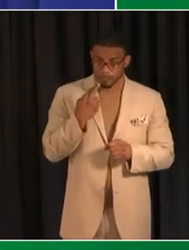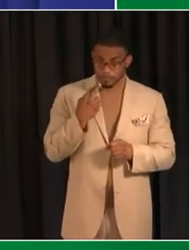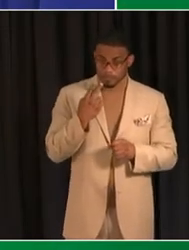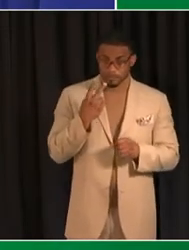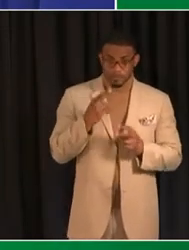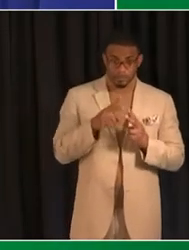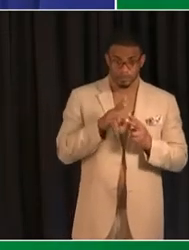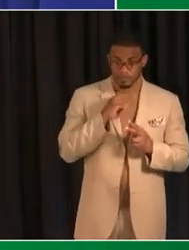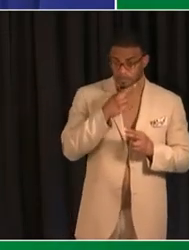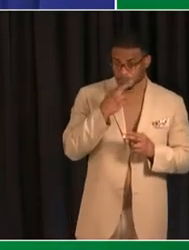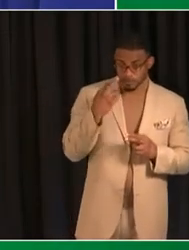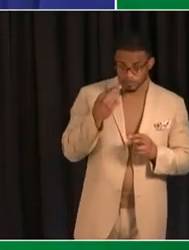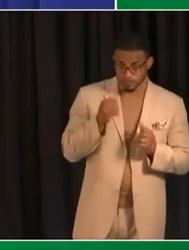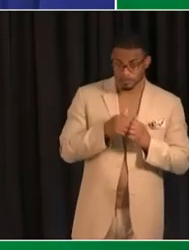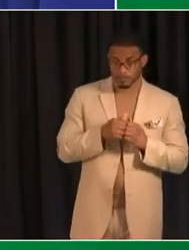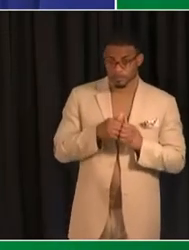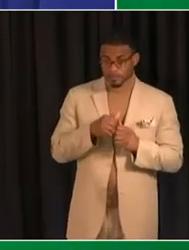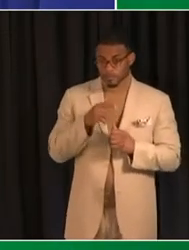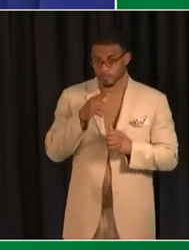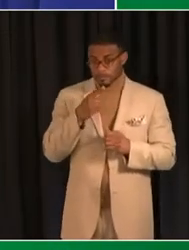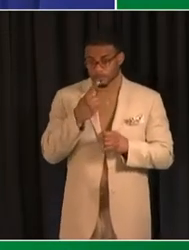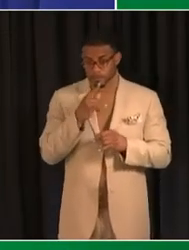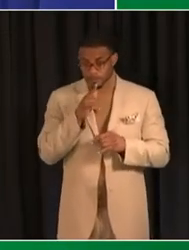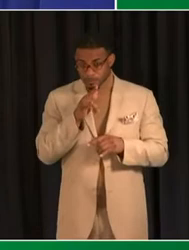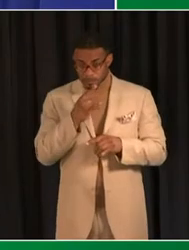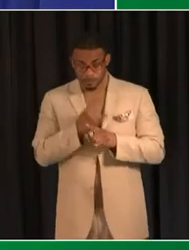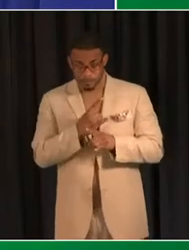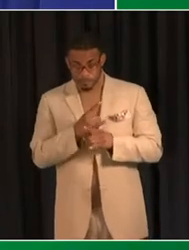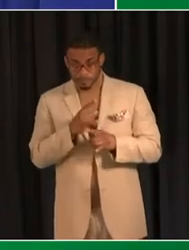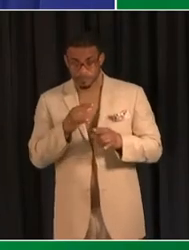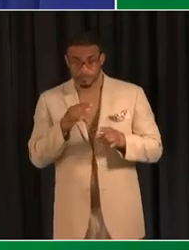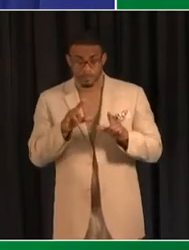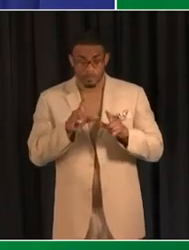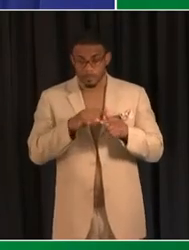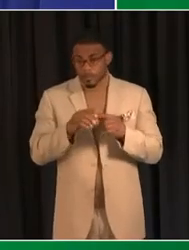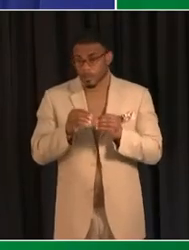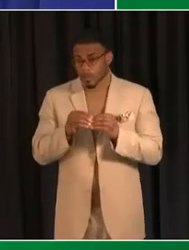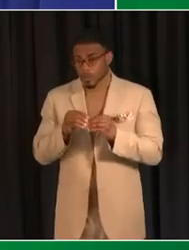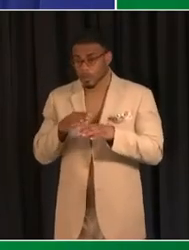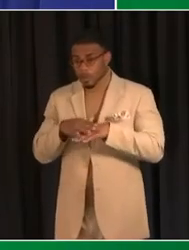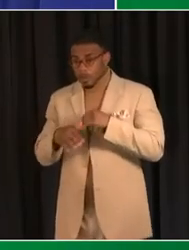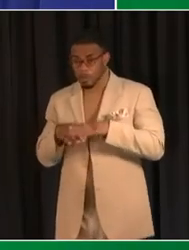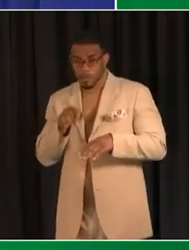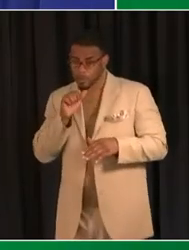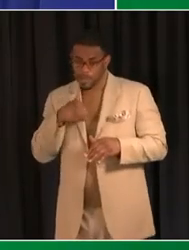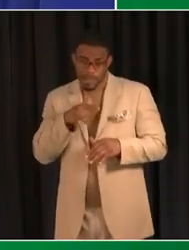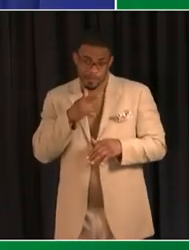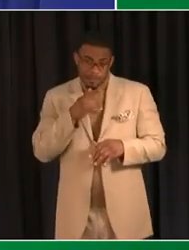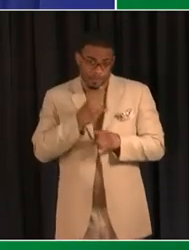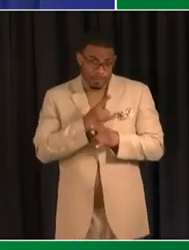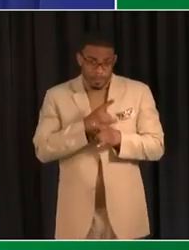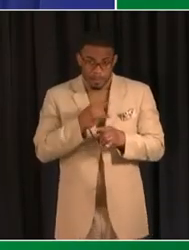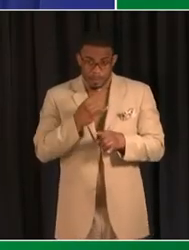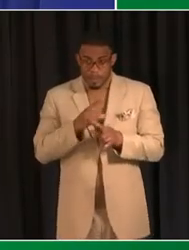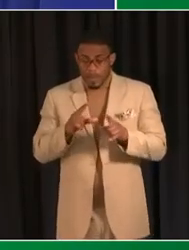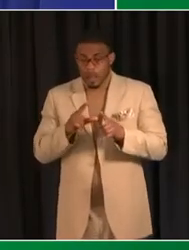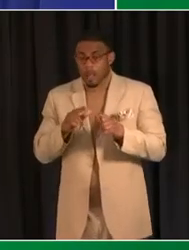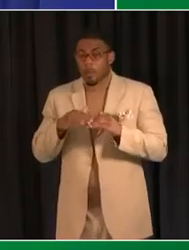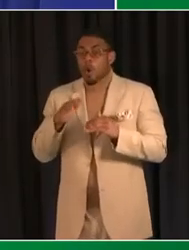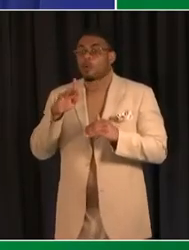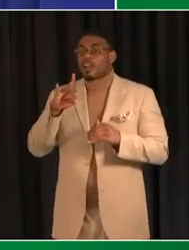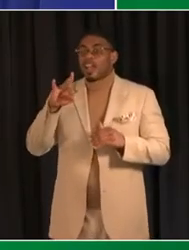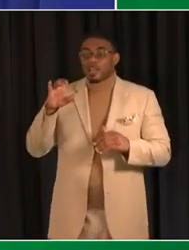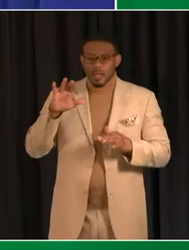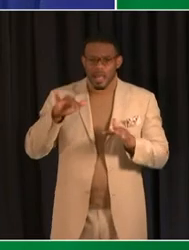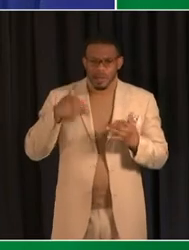restaurants, whether they are restaurants with a liquor license or restaurants that are more fast casual that don't have a liquor license, but